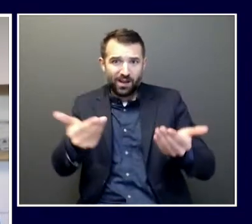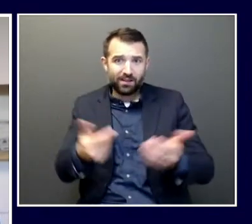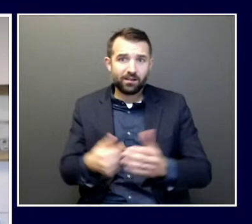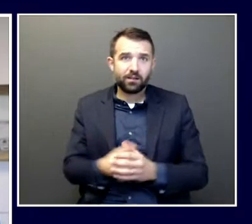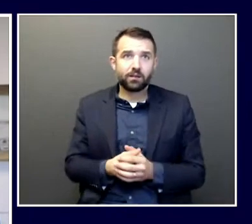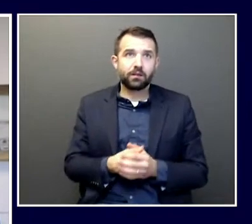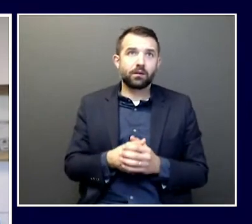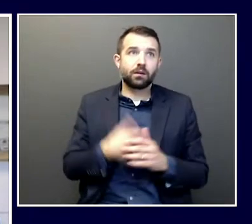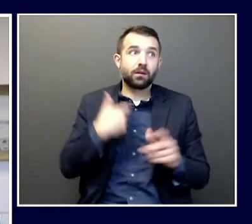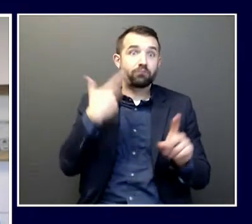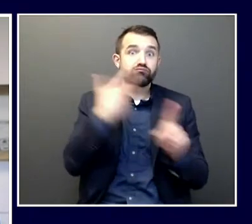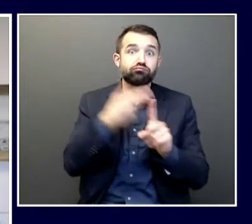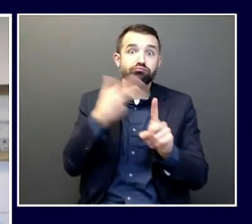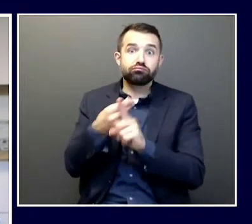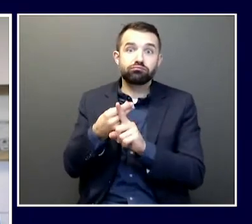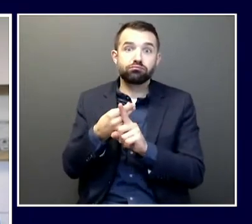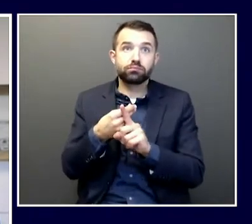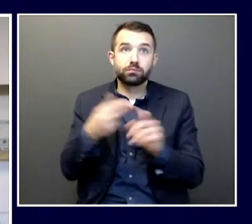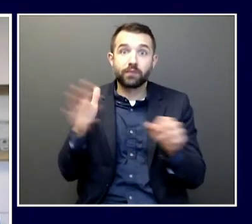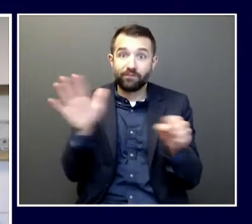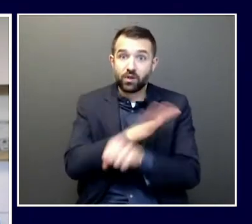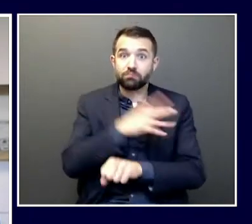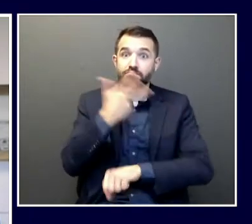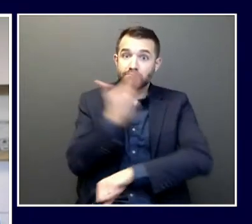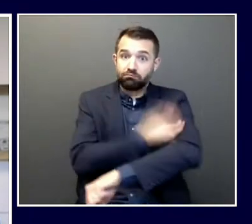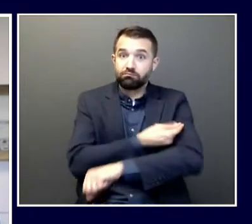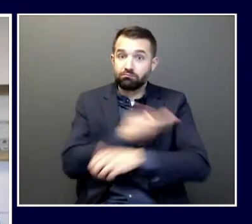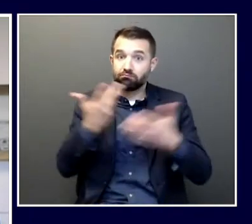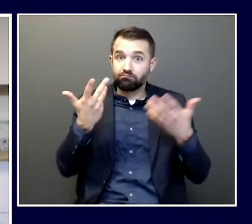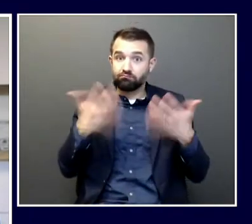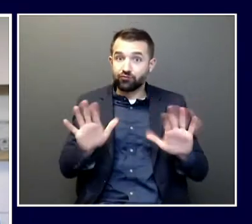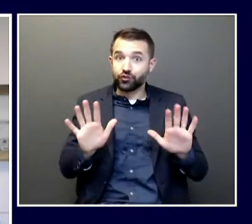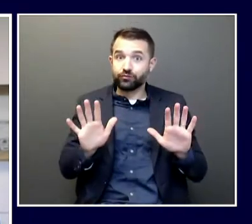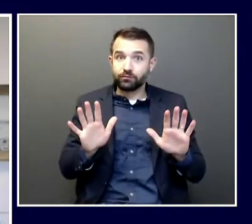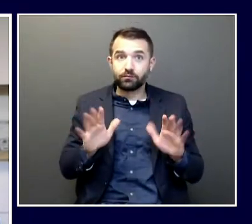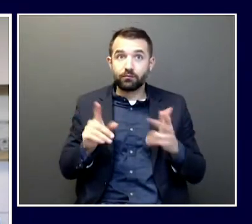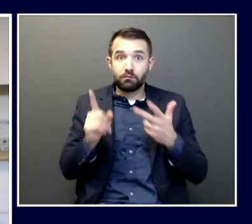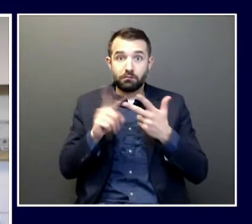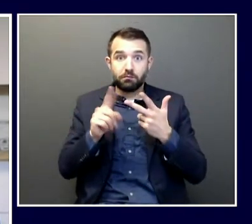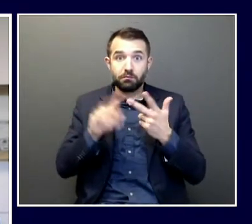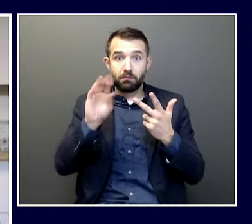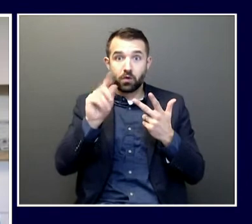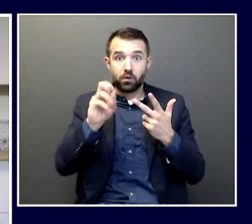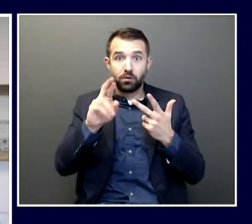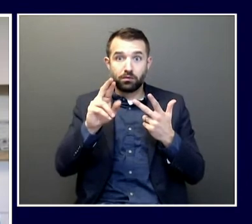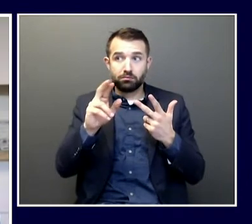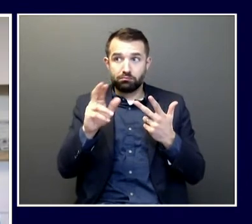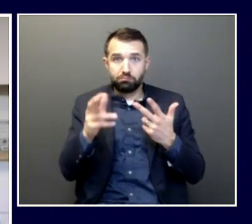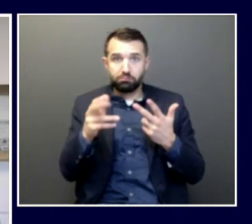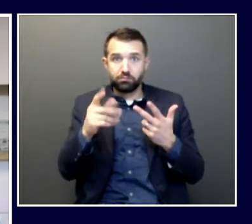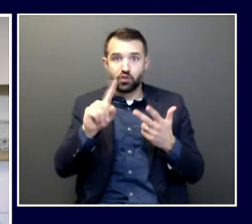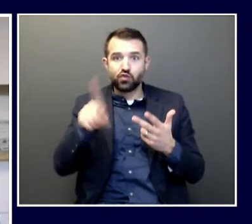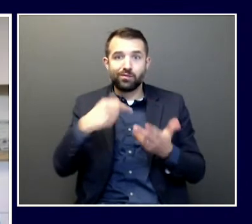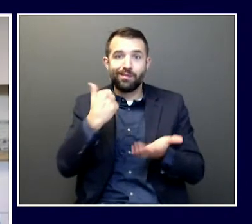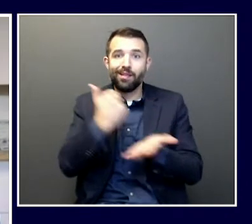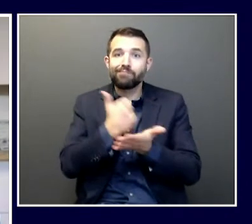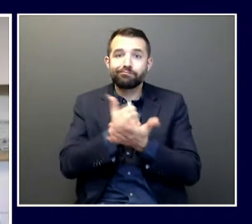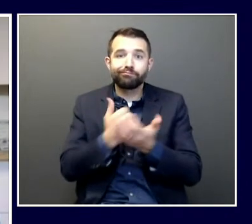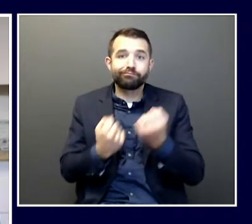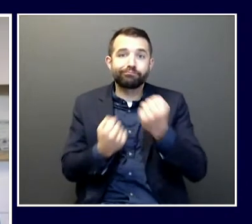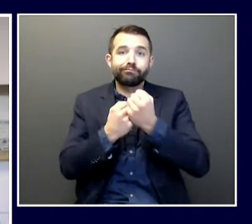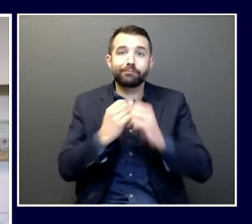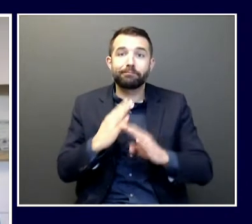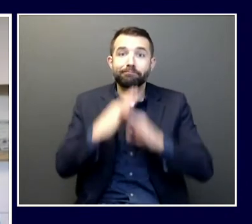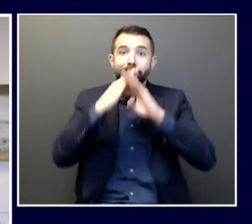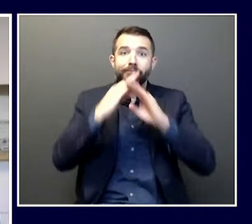before, and you're fully vaccinated after the booster. The booster doesn't change that. It's a good thing to do. I urge folks who